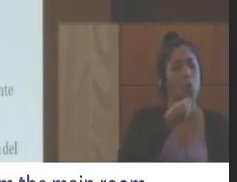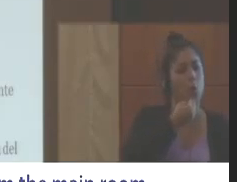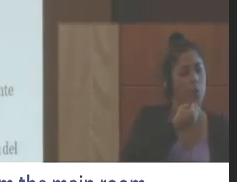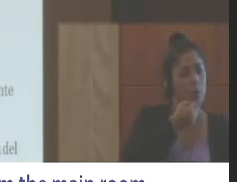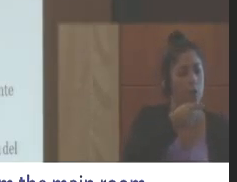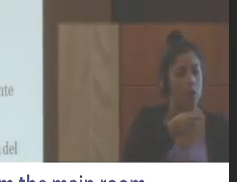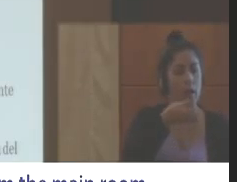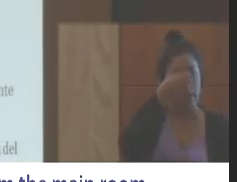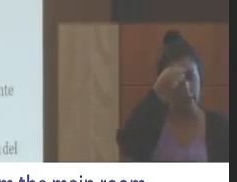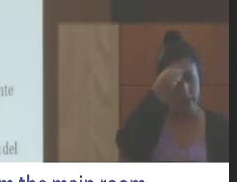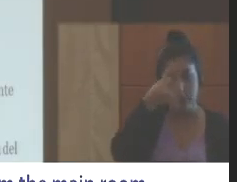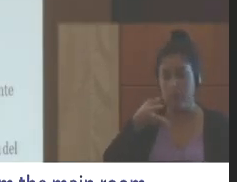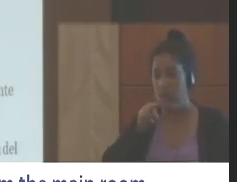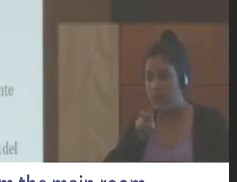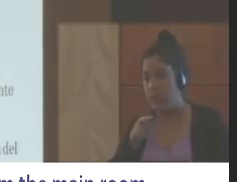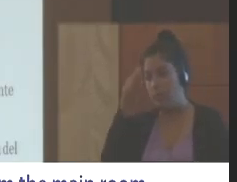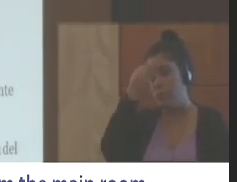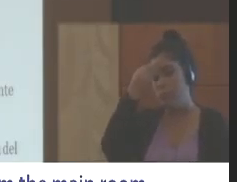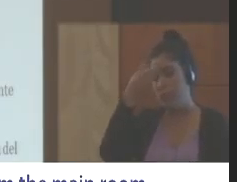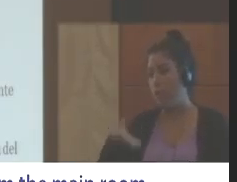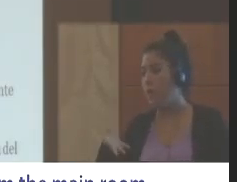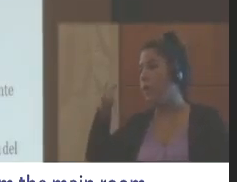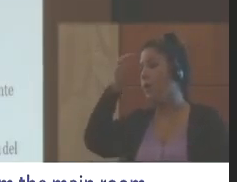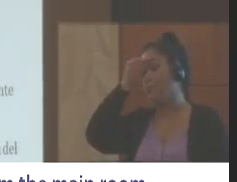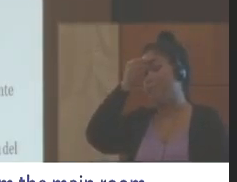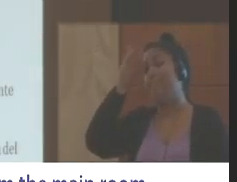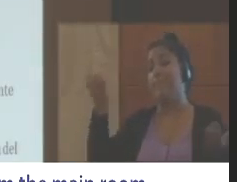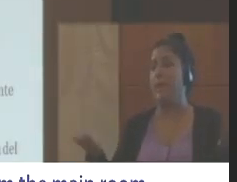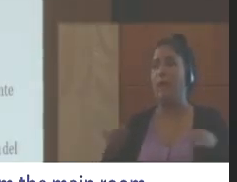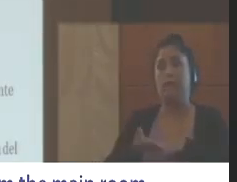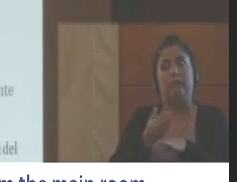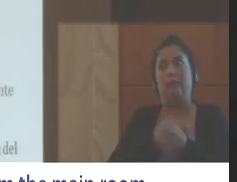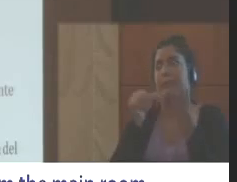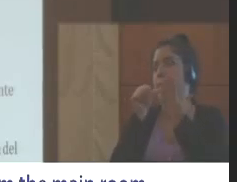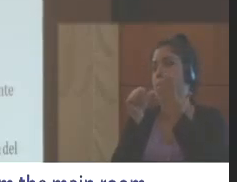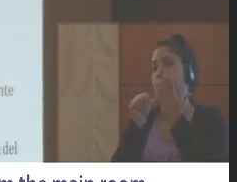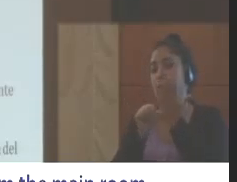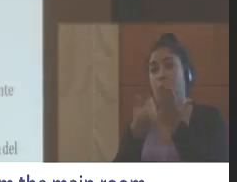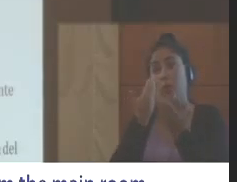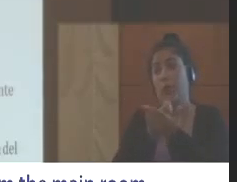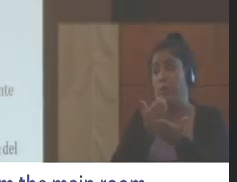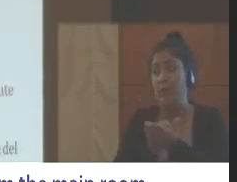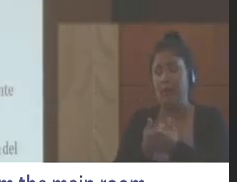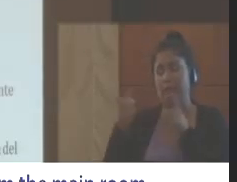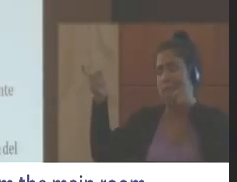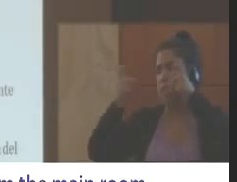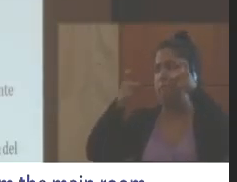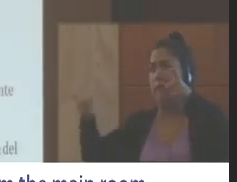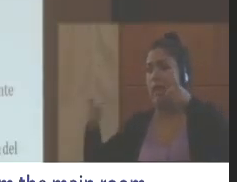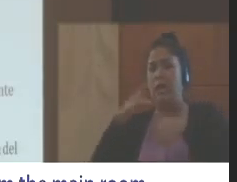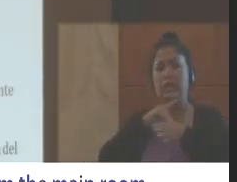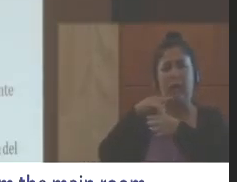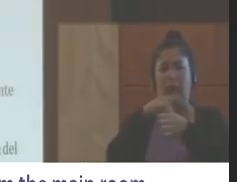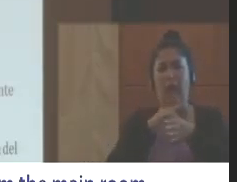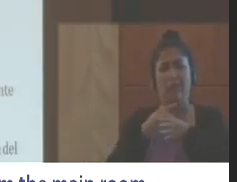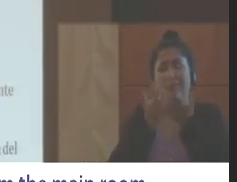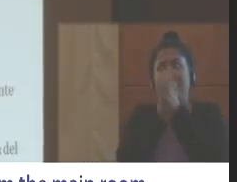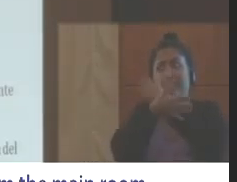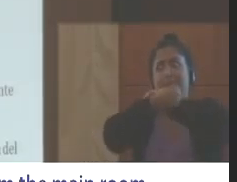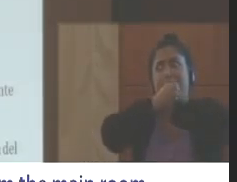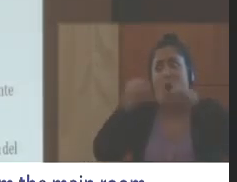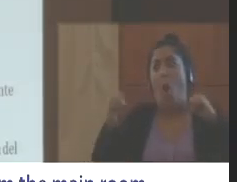countries to learn about their experience on risk management. The Ministry of Finance did not even have a risk